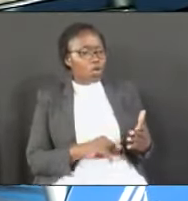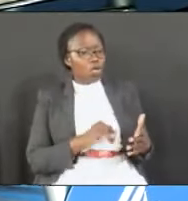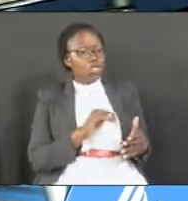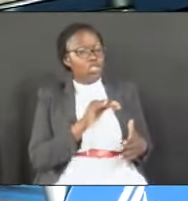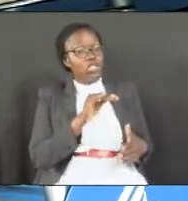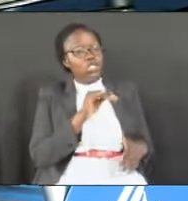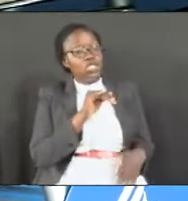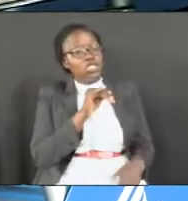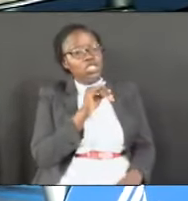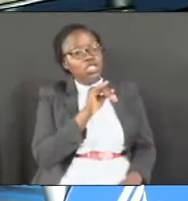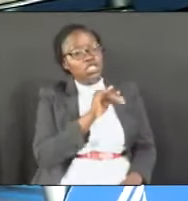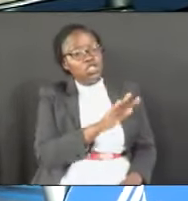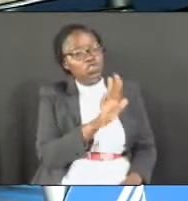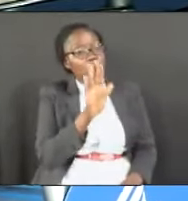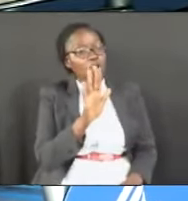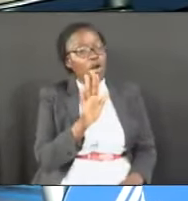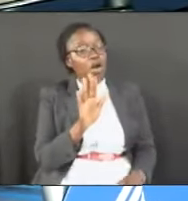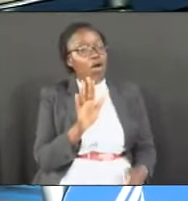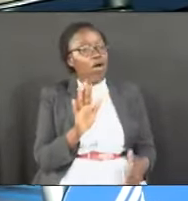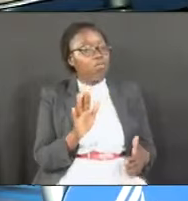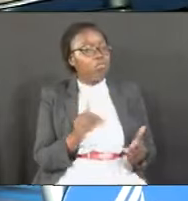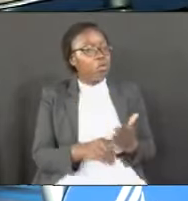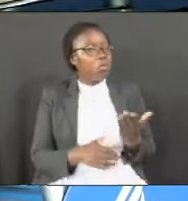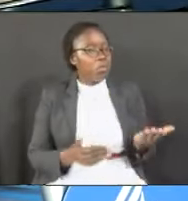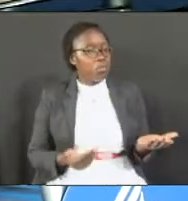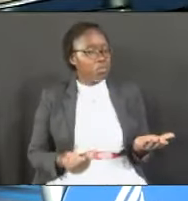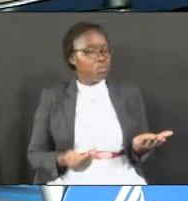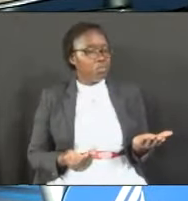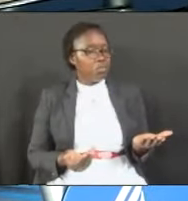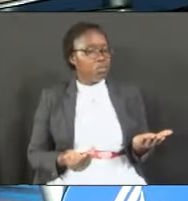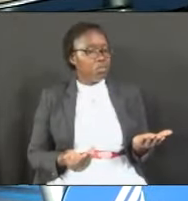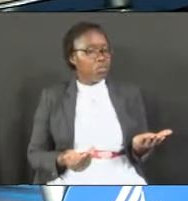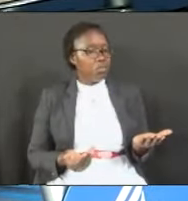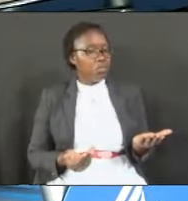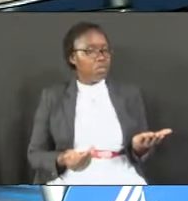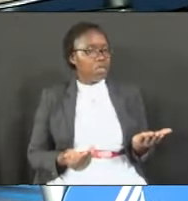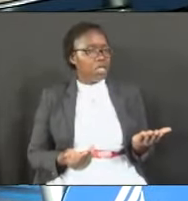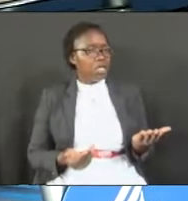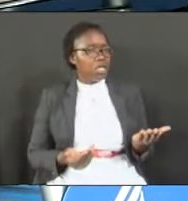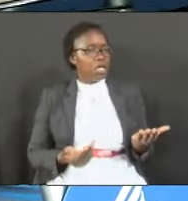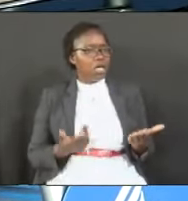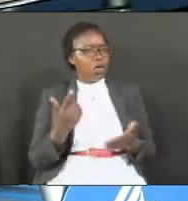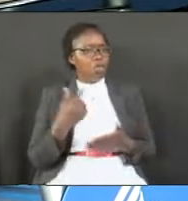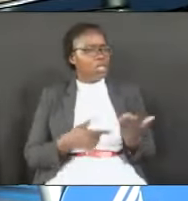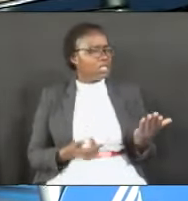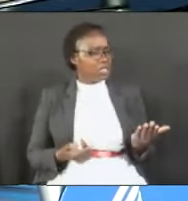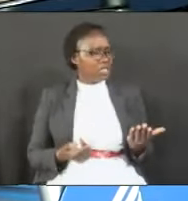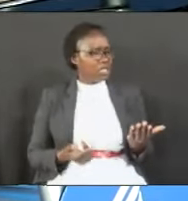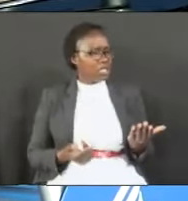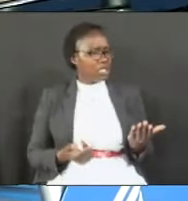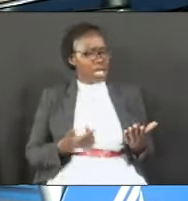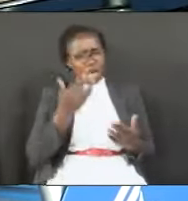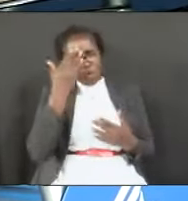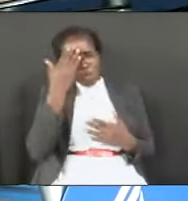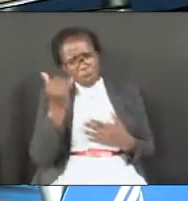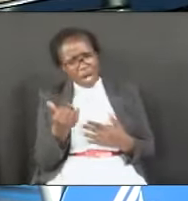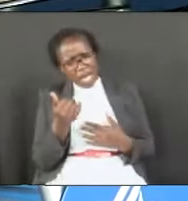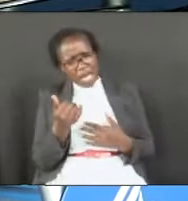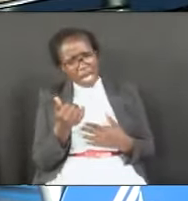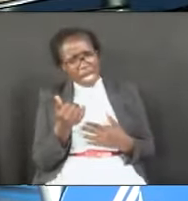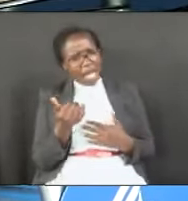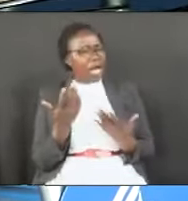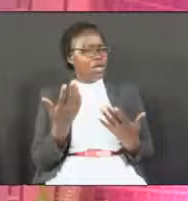you, Hagar? Hallelujah. What is challenging you, Hagar? Why are you